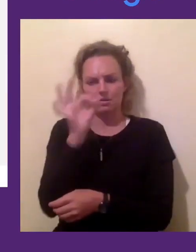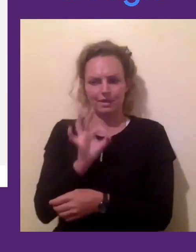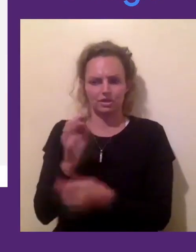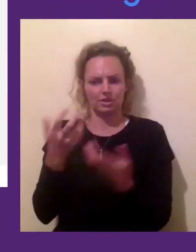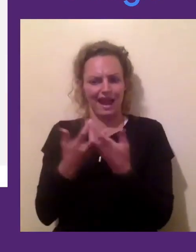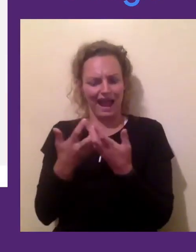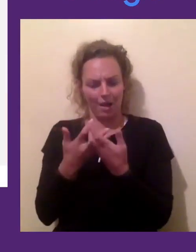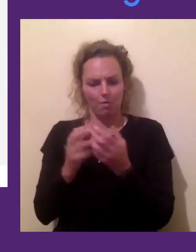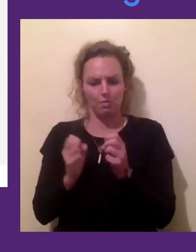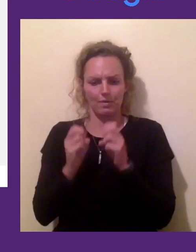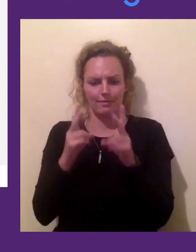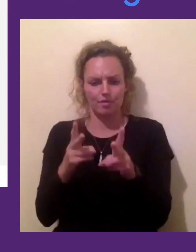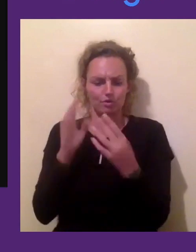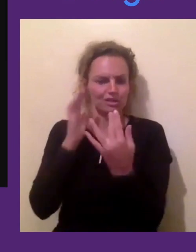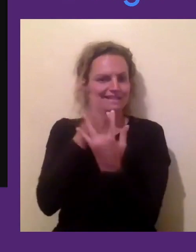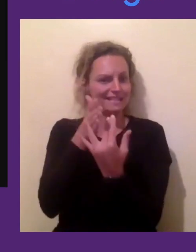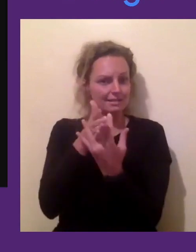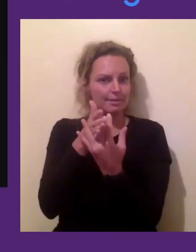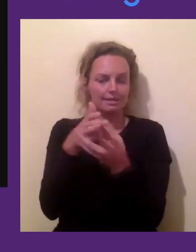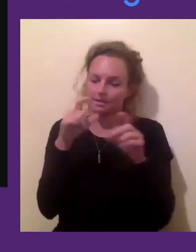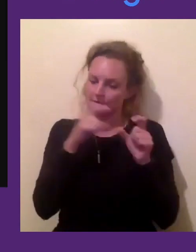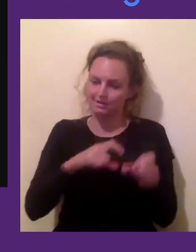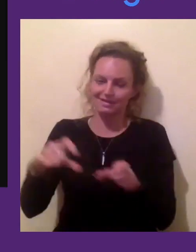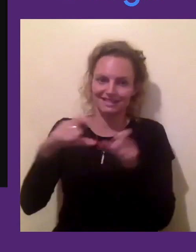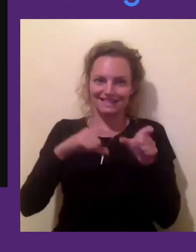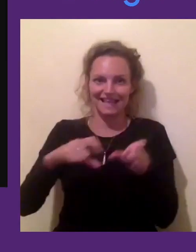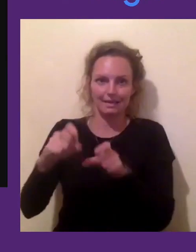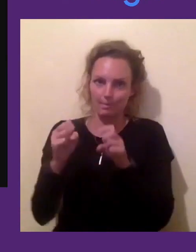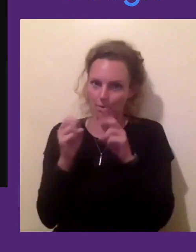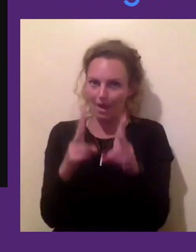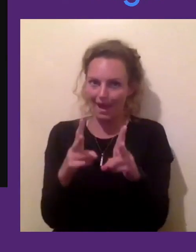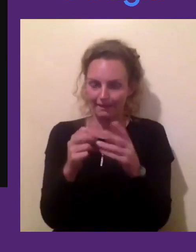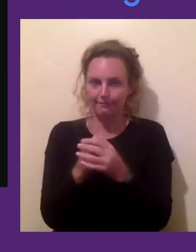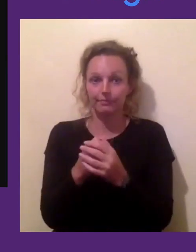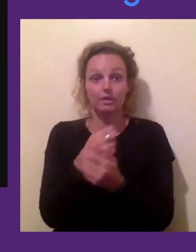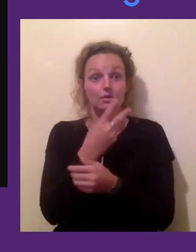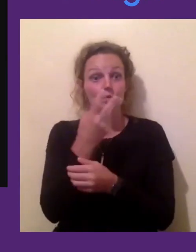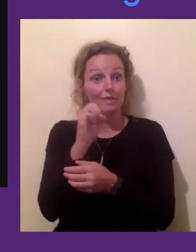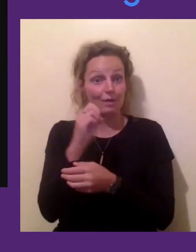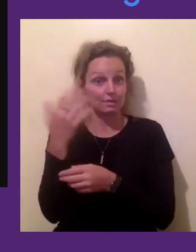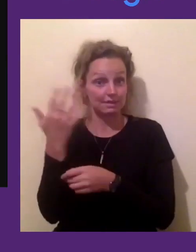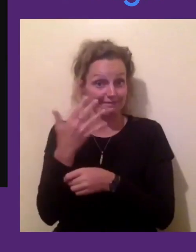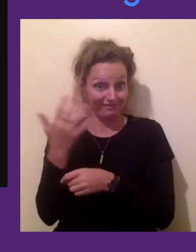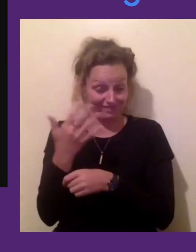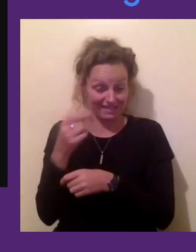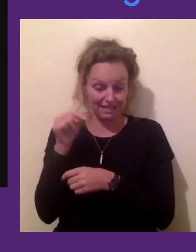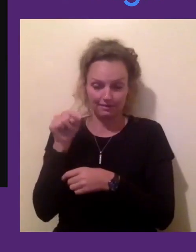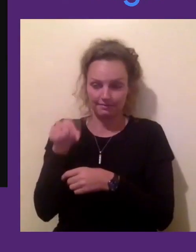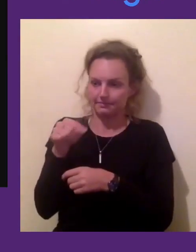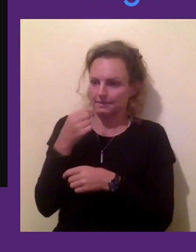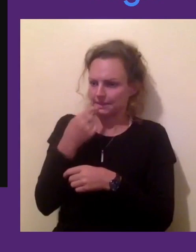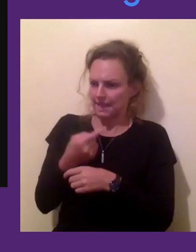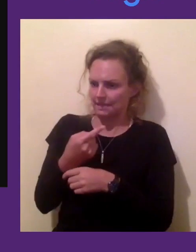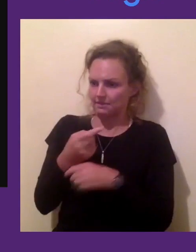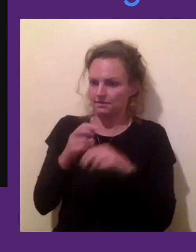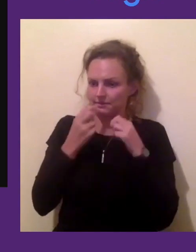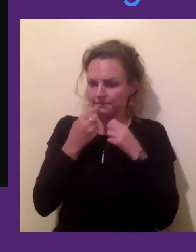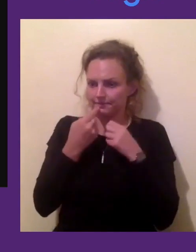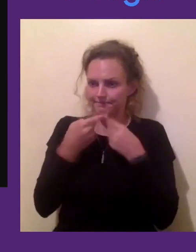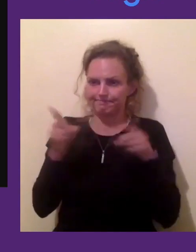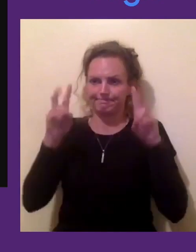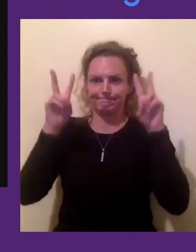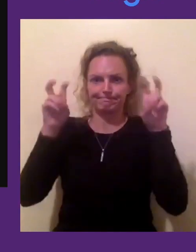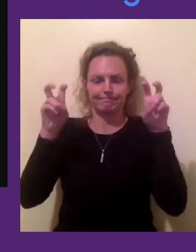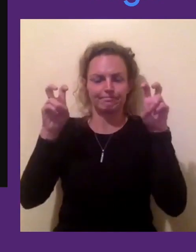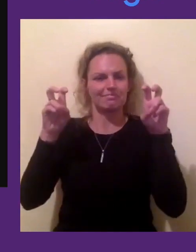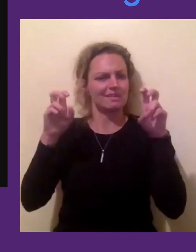pioneer Jim Tobias said in 2016 FUNCA Accessibility Days, inaccessibility is kind of like pollution. So the